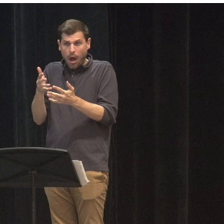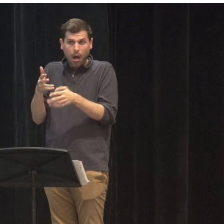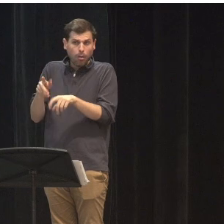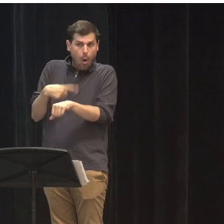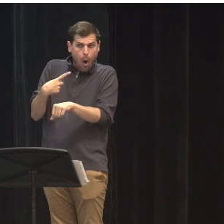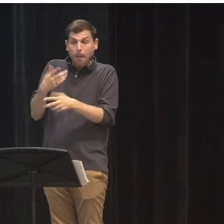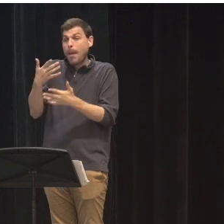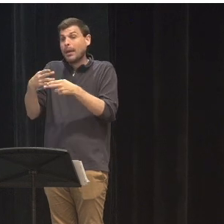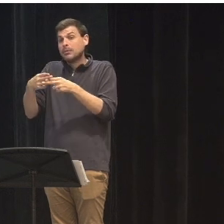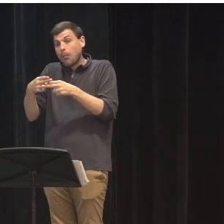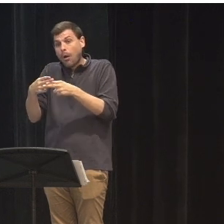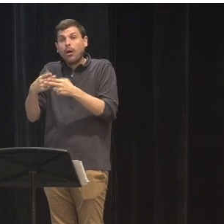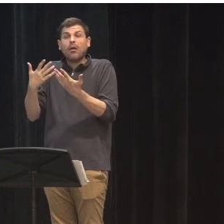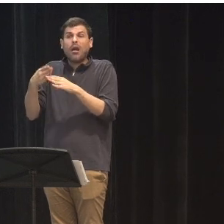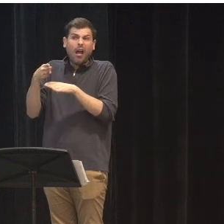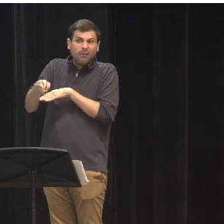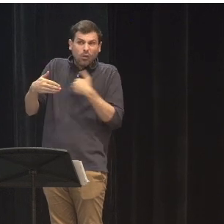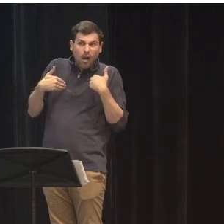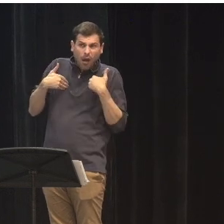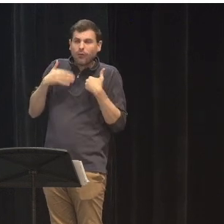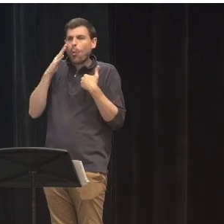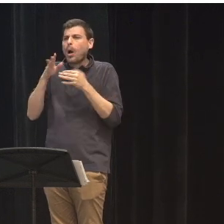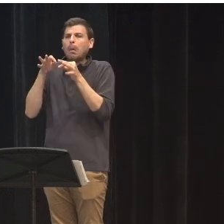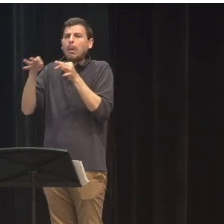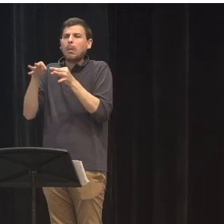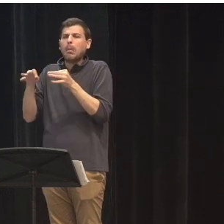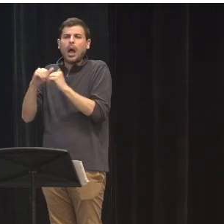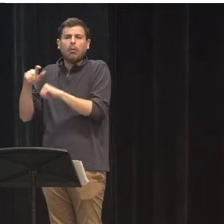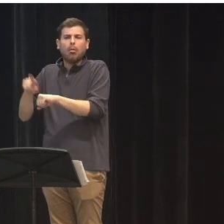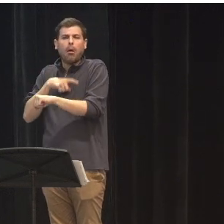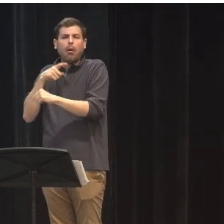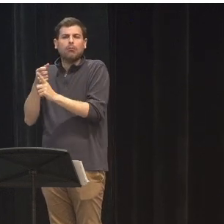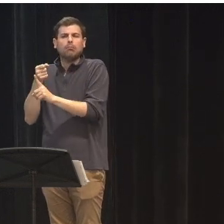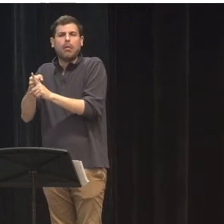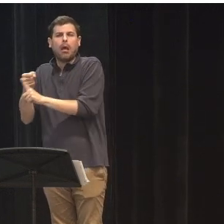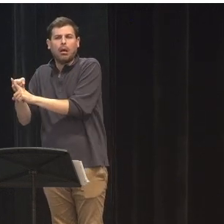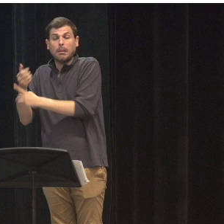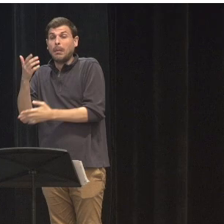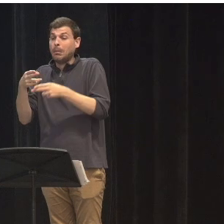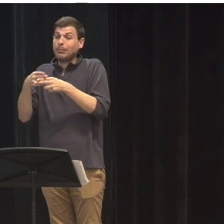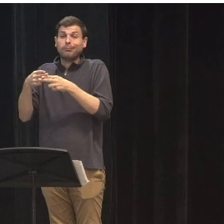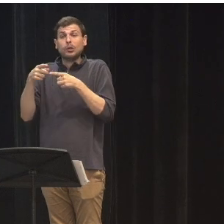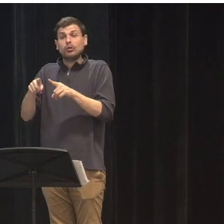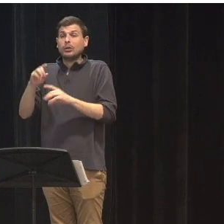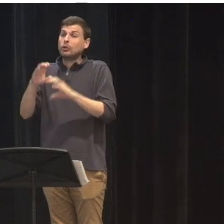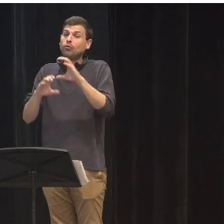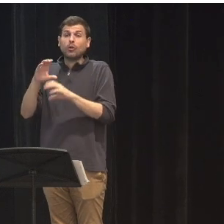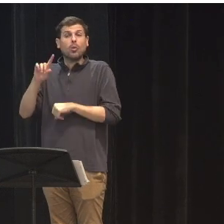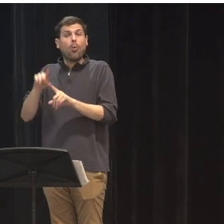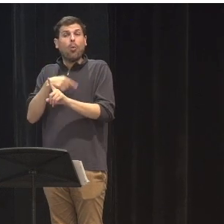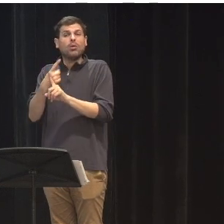that during construction, there would be these temporary significant adverse impacts that you'll find in the environmental impact